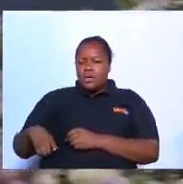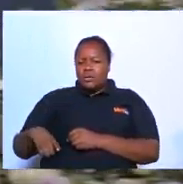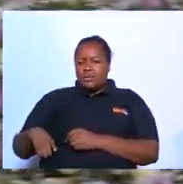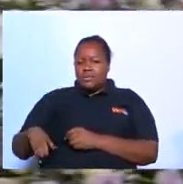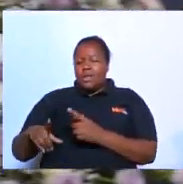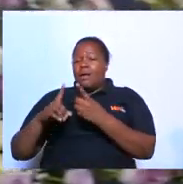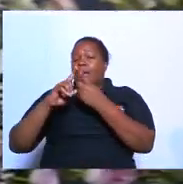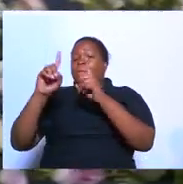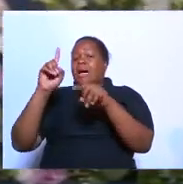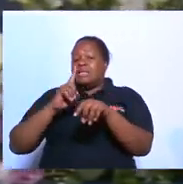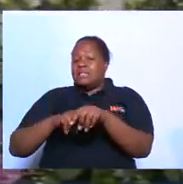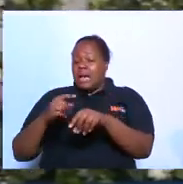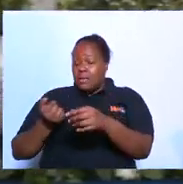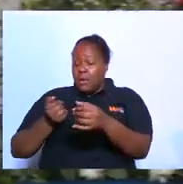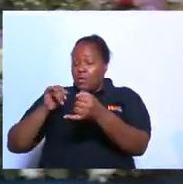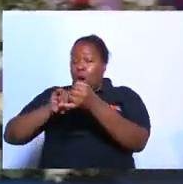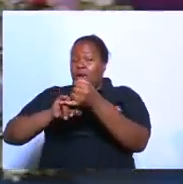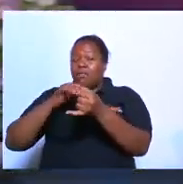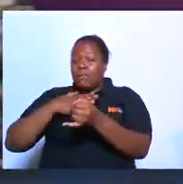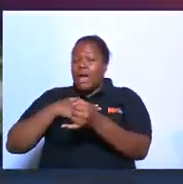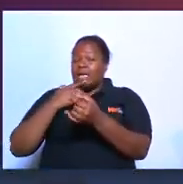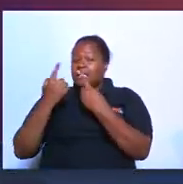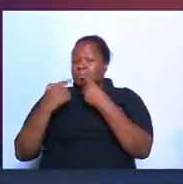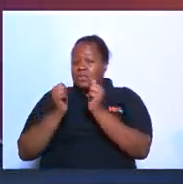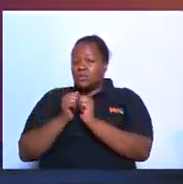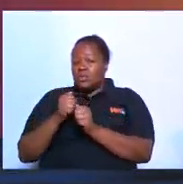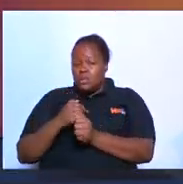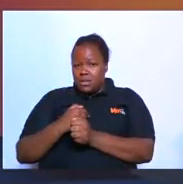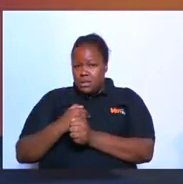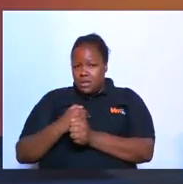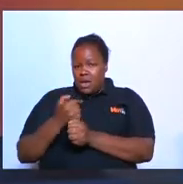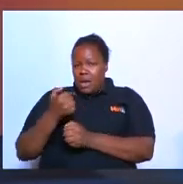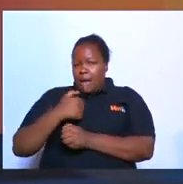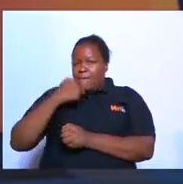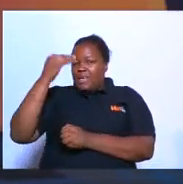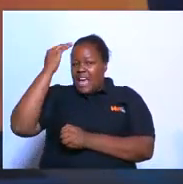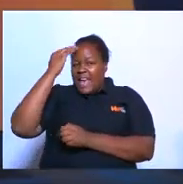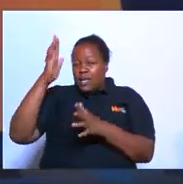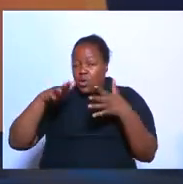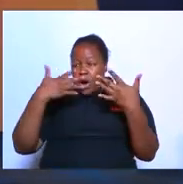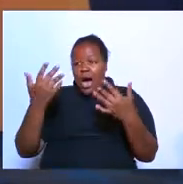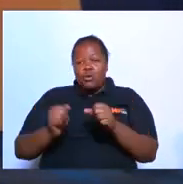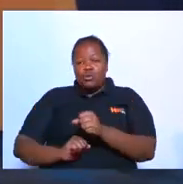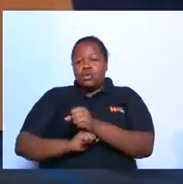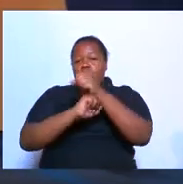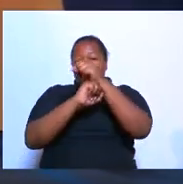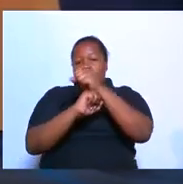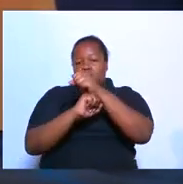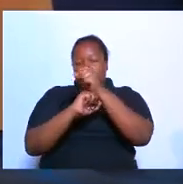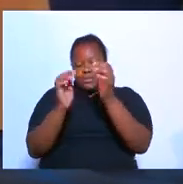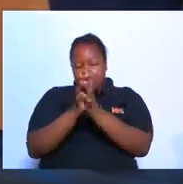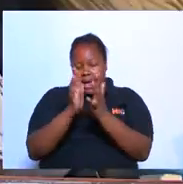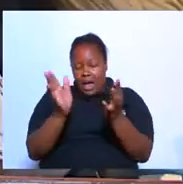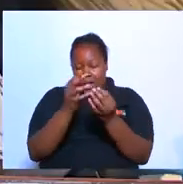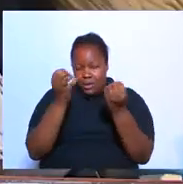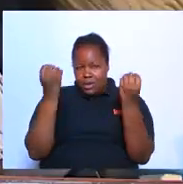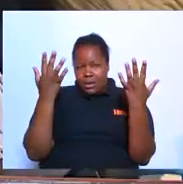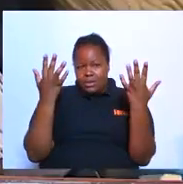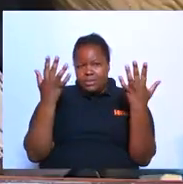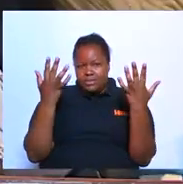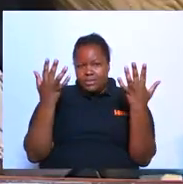when my wife speaks I know how to support her Allelujah